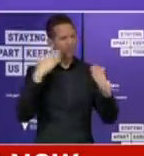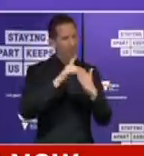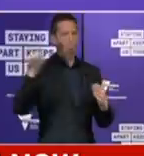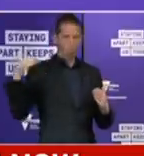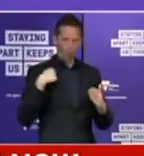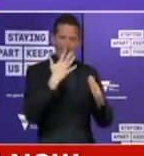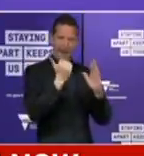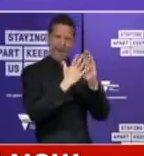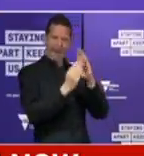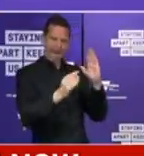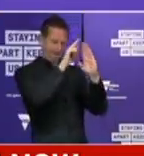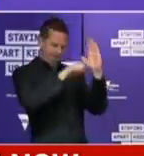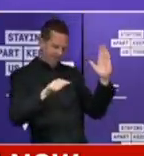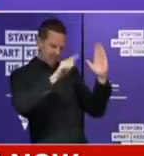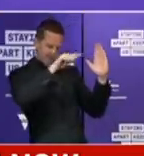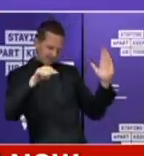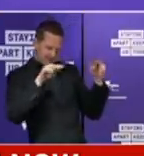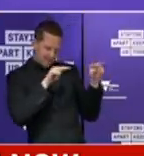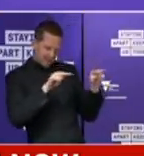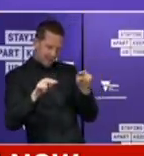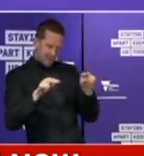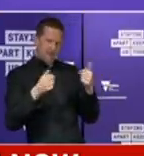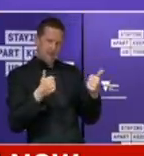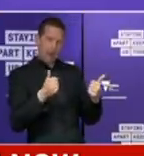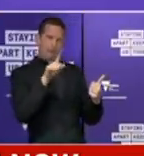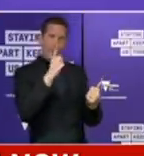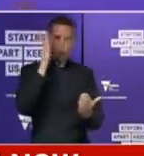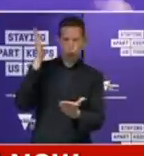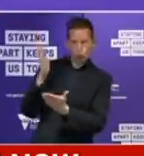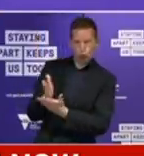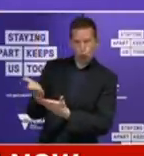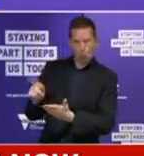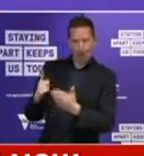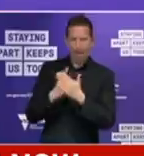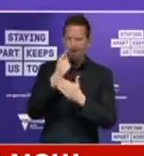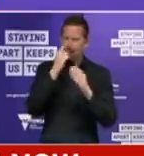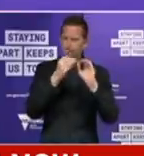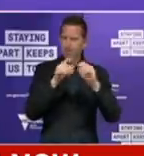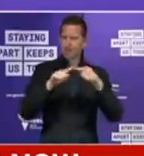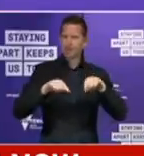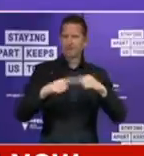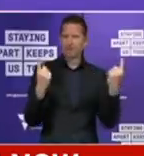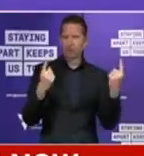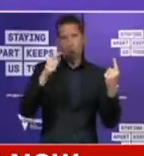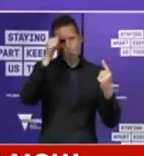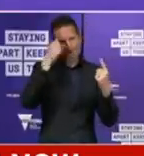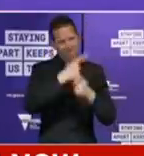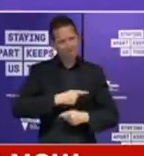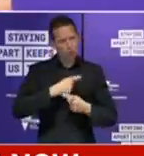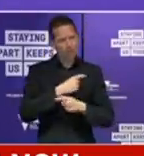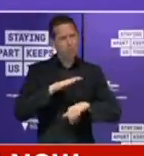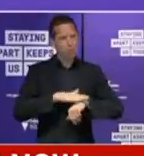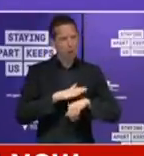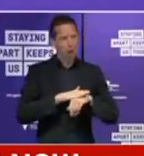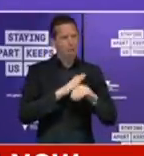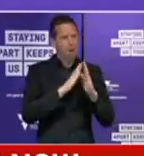They're robust, but they're never as good as the actuals. And with that passage of time, as frustrating as it is, data gets replaced